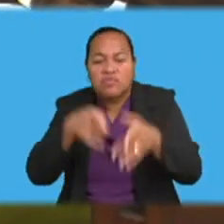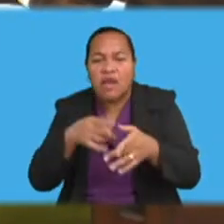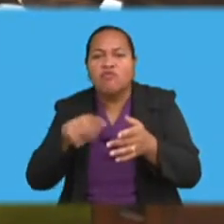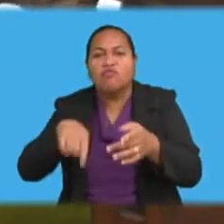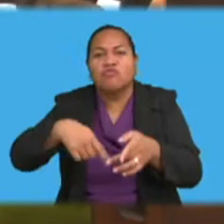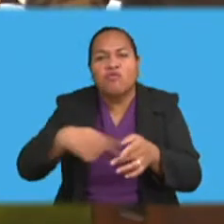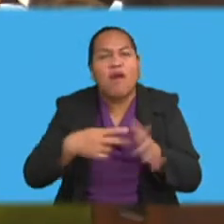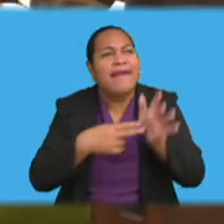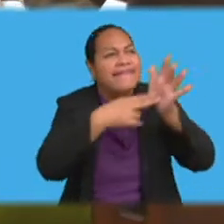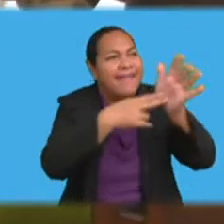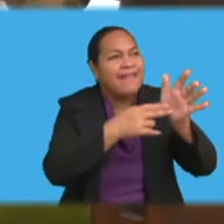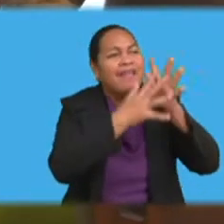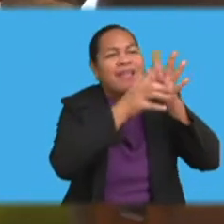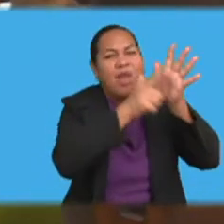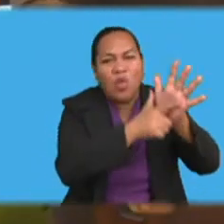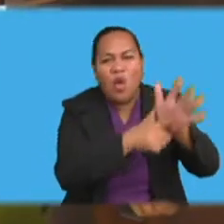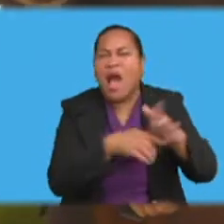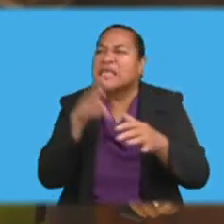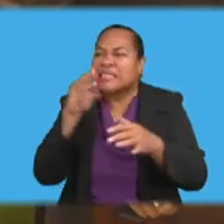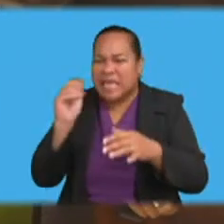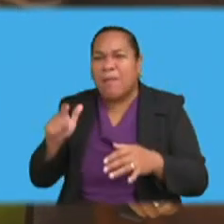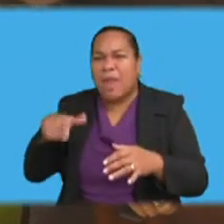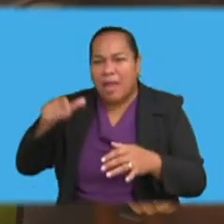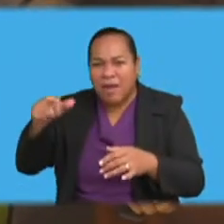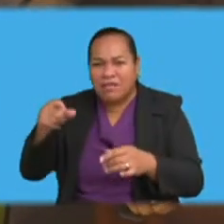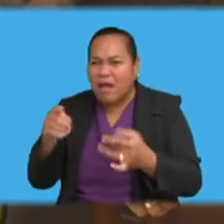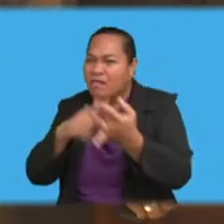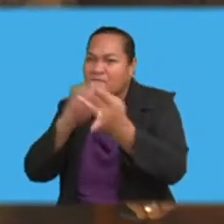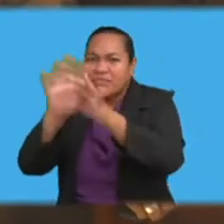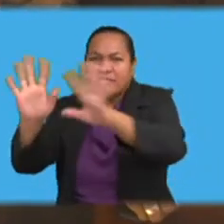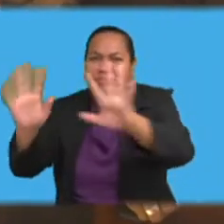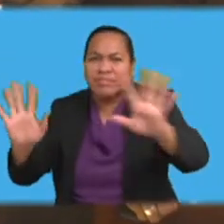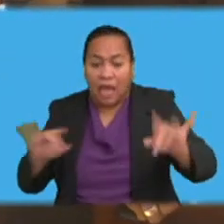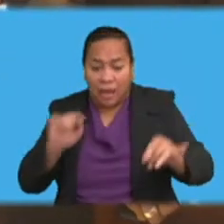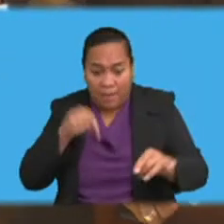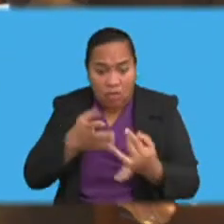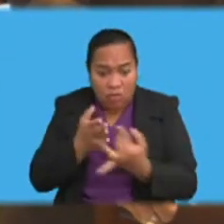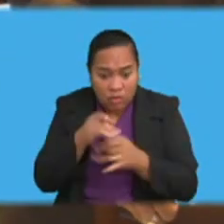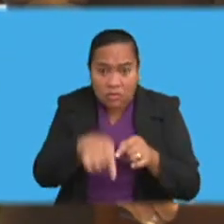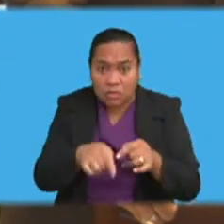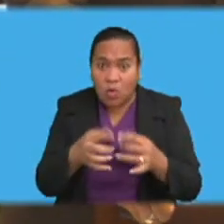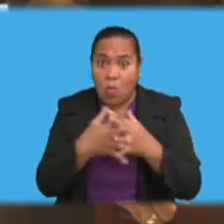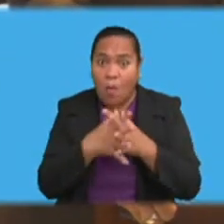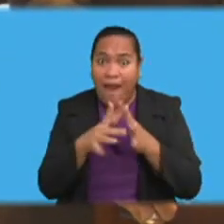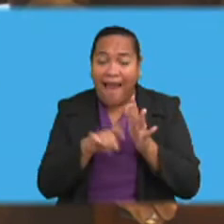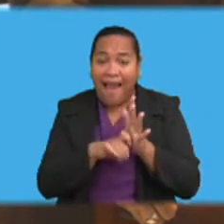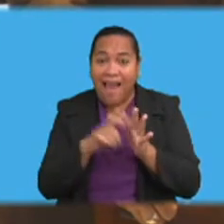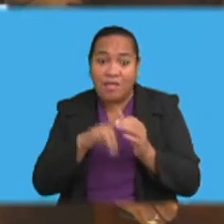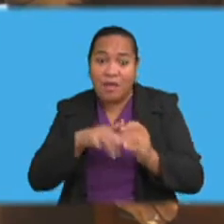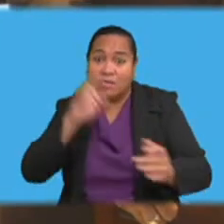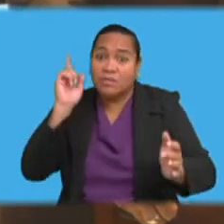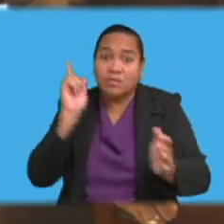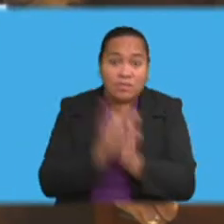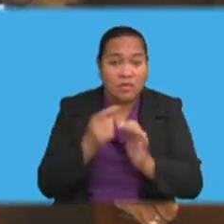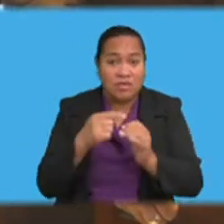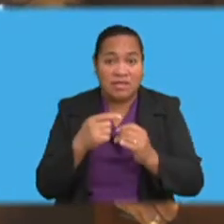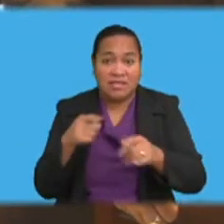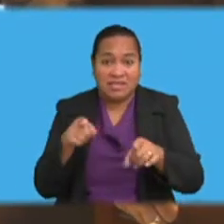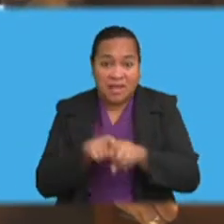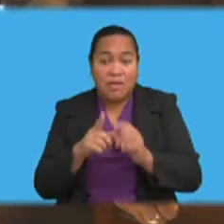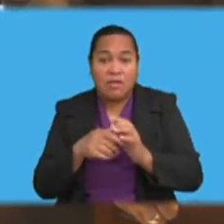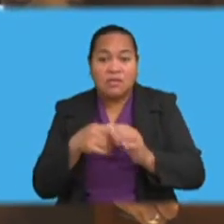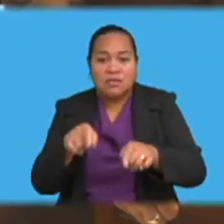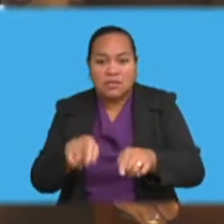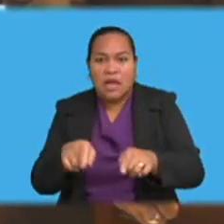Lautoka, and some parts of Lambasa. Being available on the Aiyaz-Sayed platform, Madam Speaker, has meant that overnight, My TV has